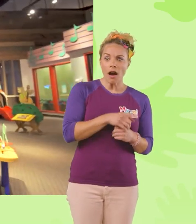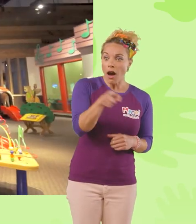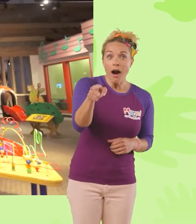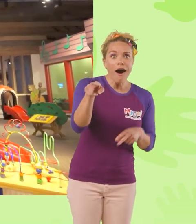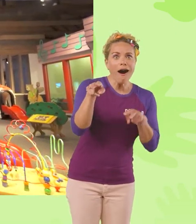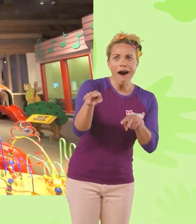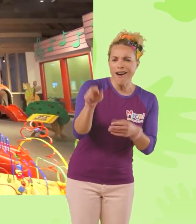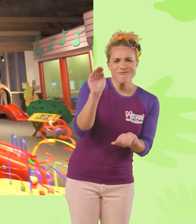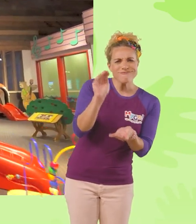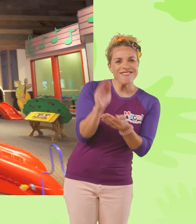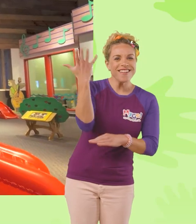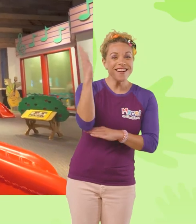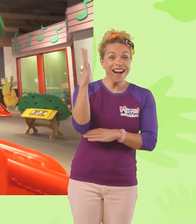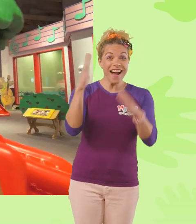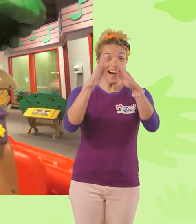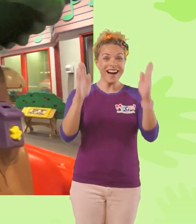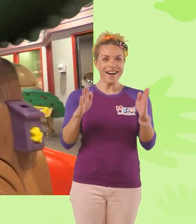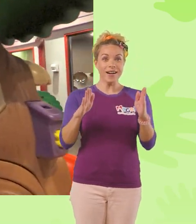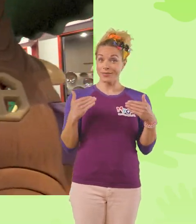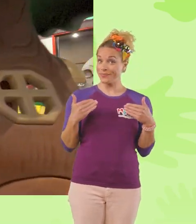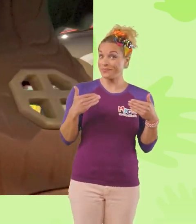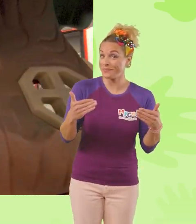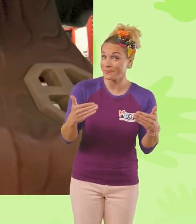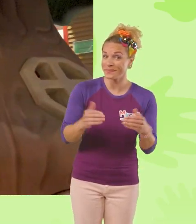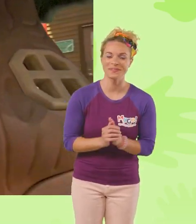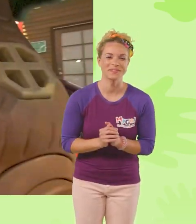Hey, look! It's a little tree house. Here I go!